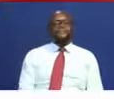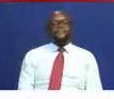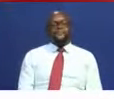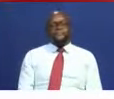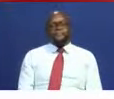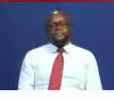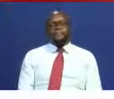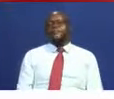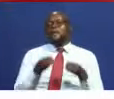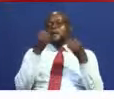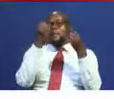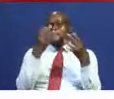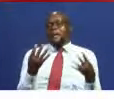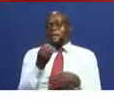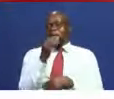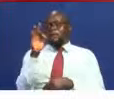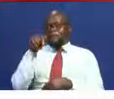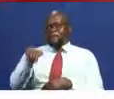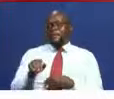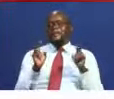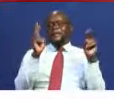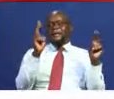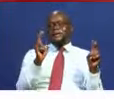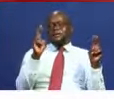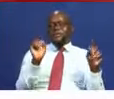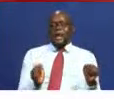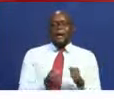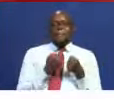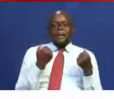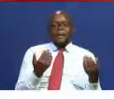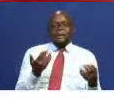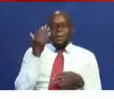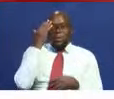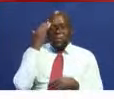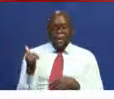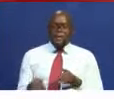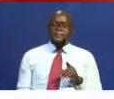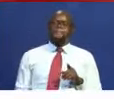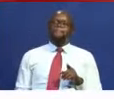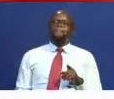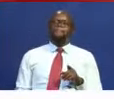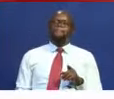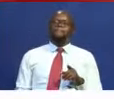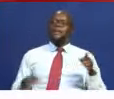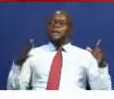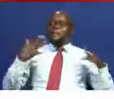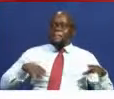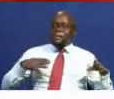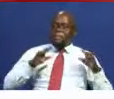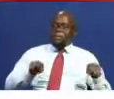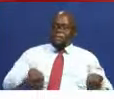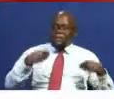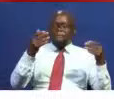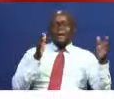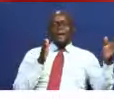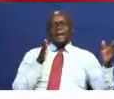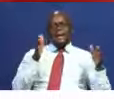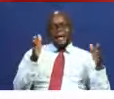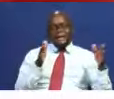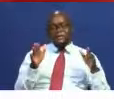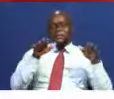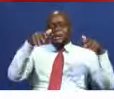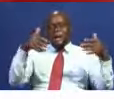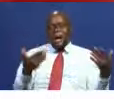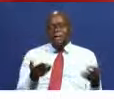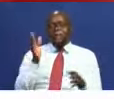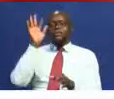Speaker, many of these issues are happening because people are given directions on